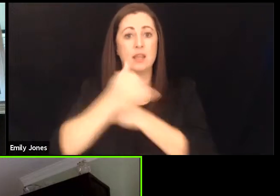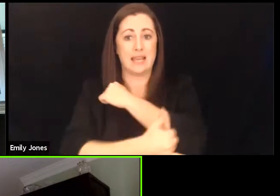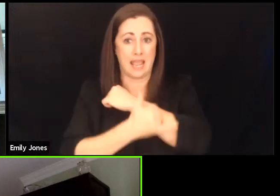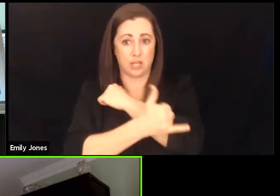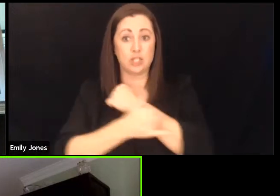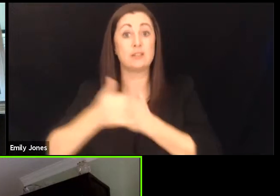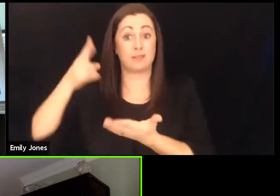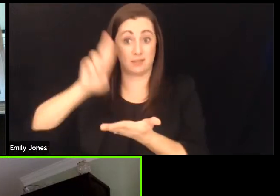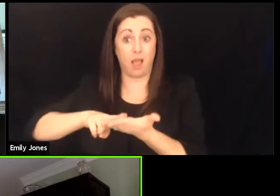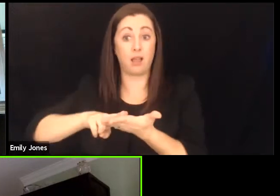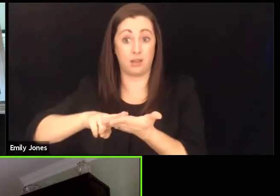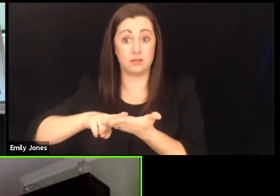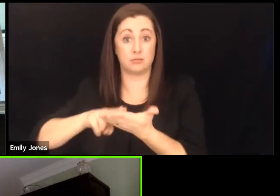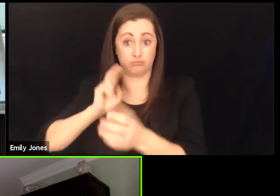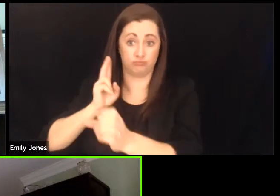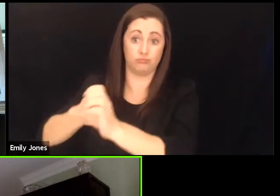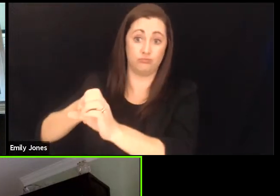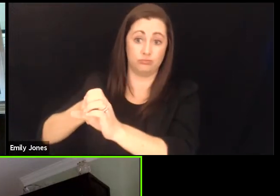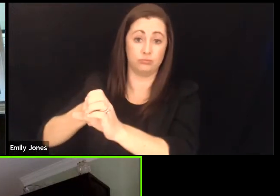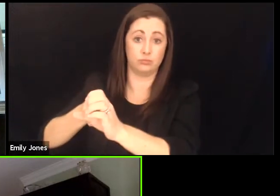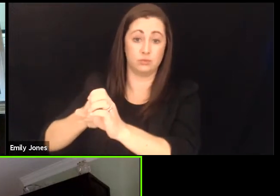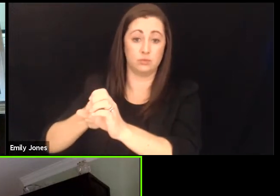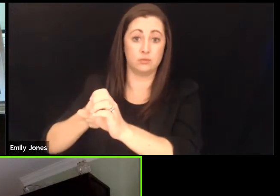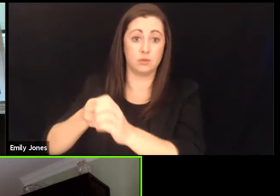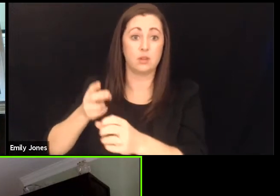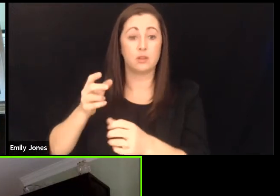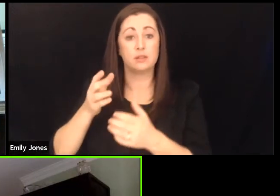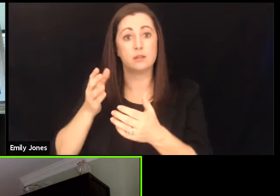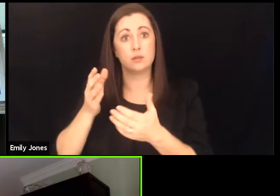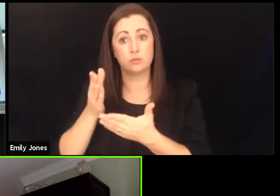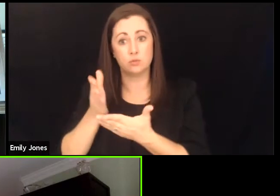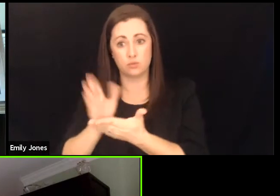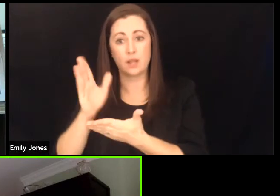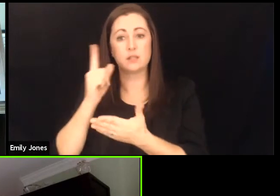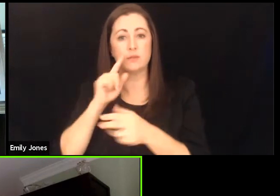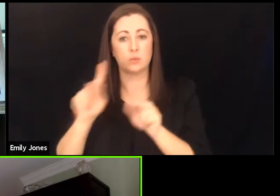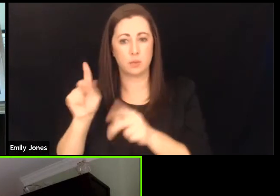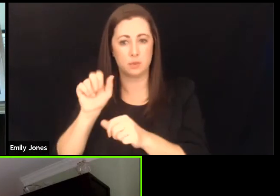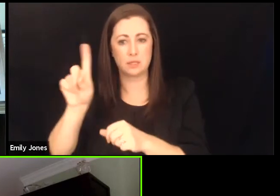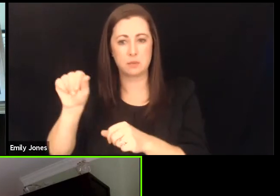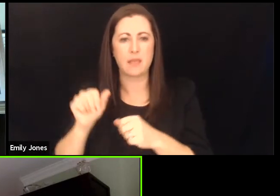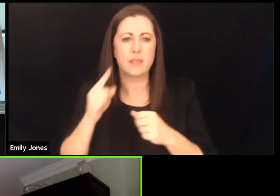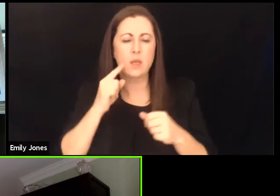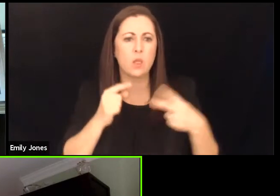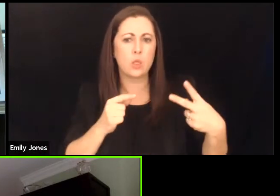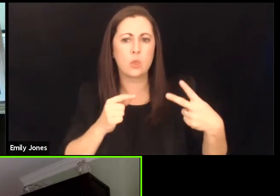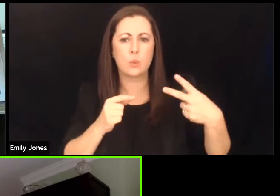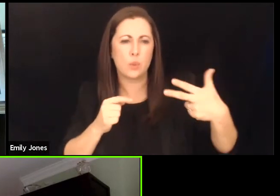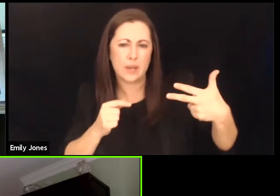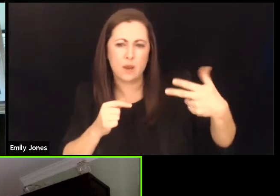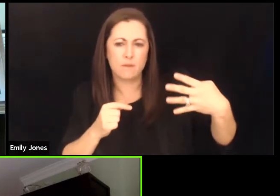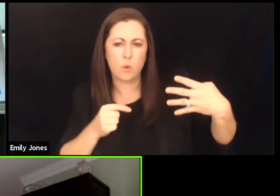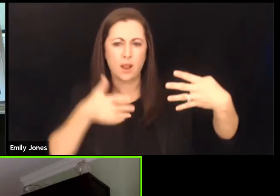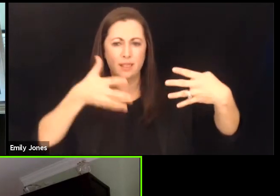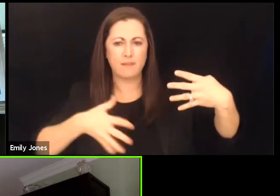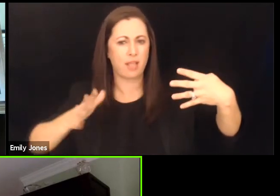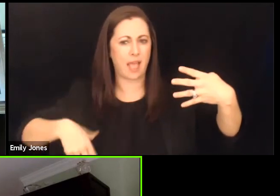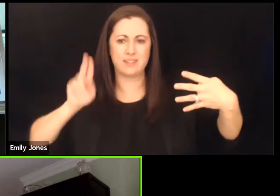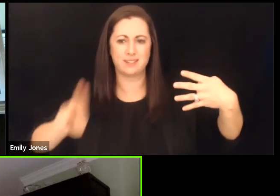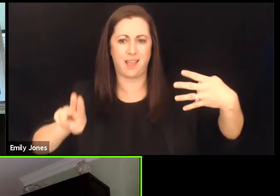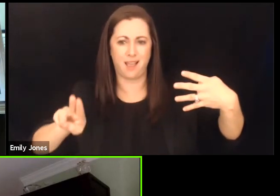on the Rights of Persons with Disabilities. I think there's three, if not four, that haven't. And one of them is the United States of